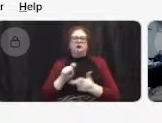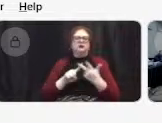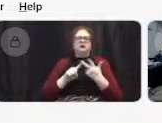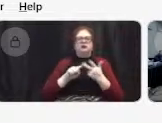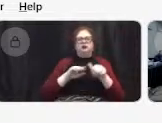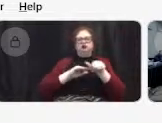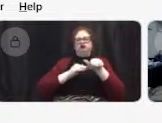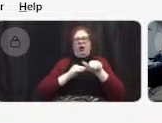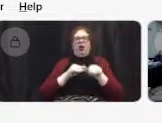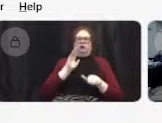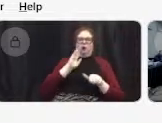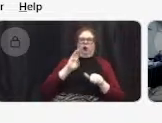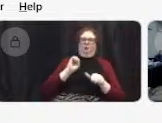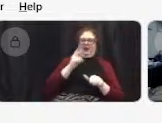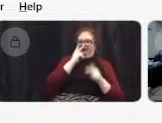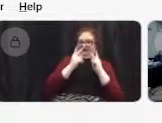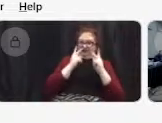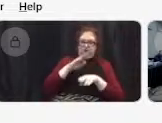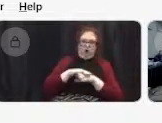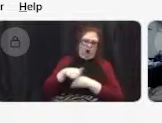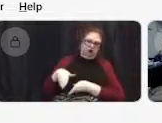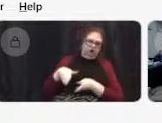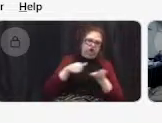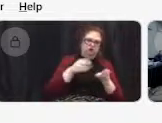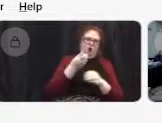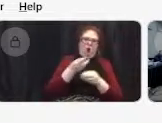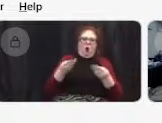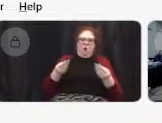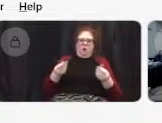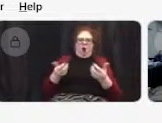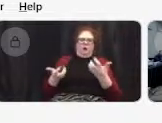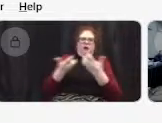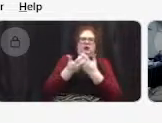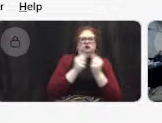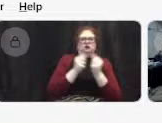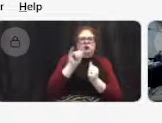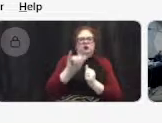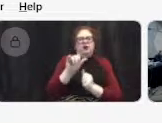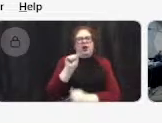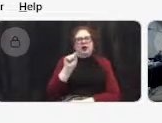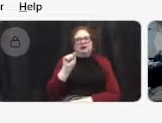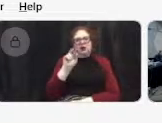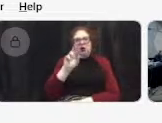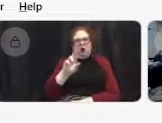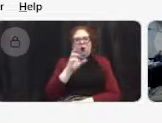visible on the street or on the property in conjunction with the bed and breakfast or short-term rental use.